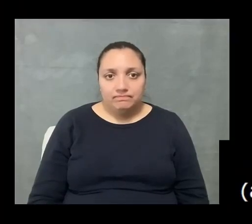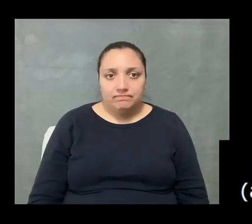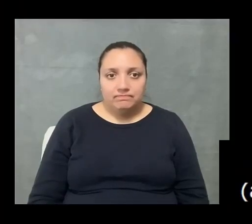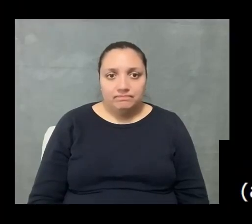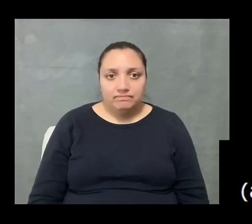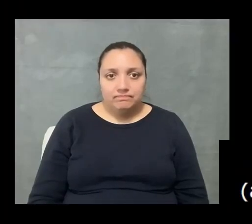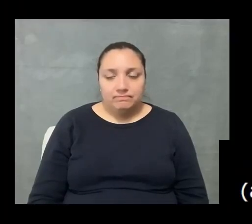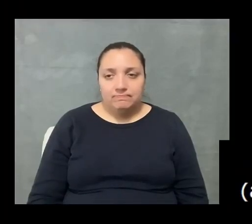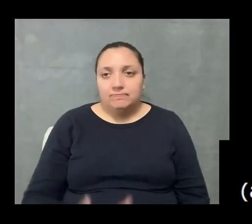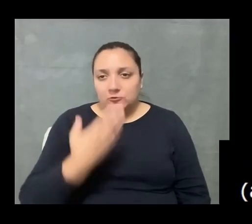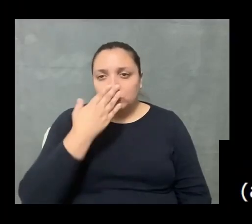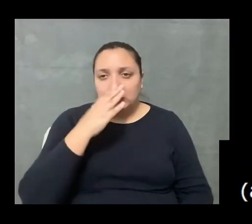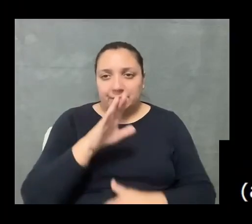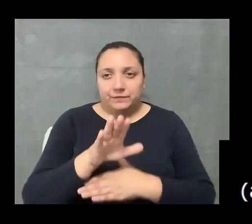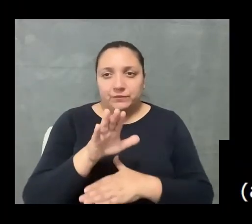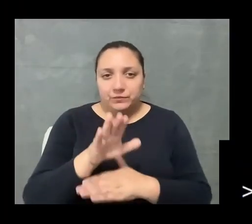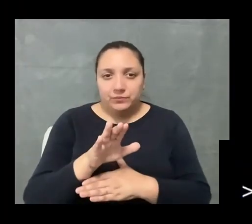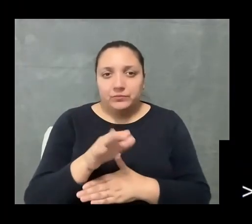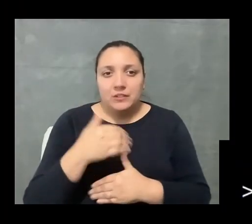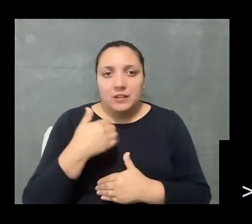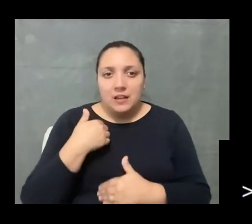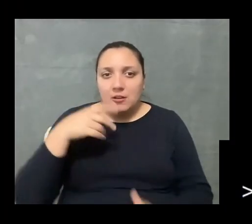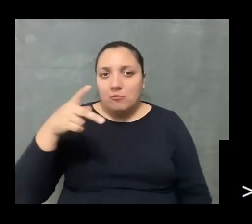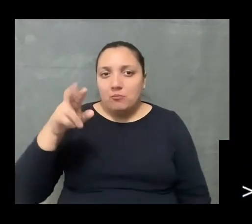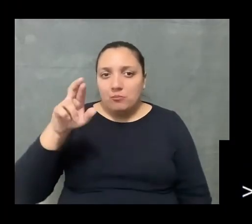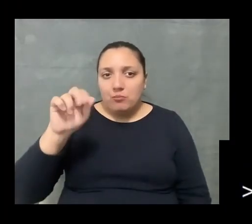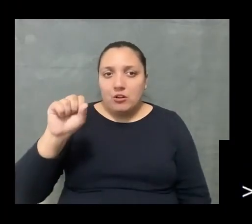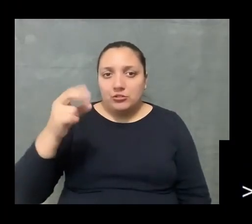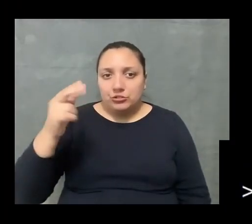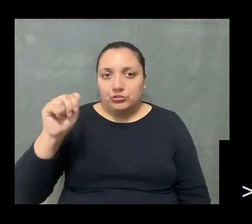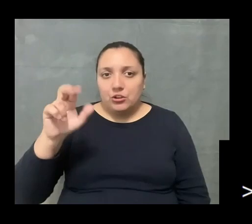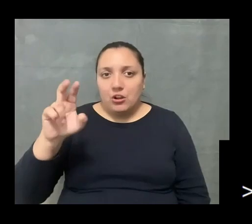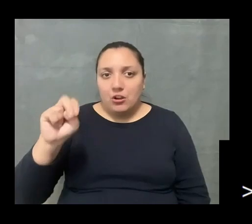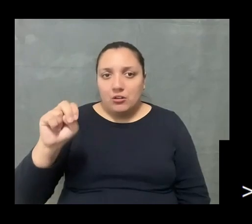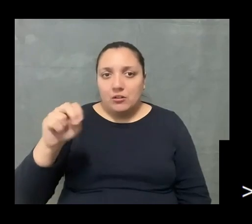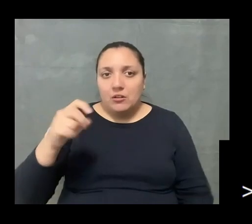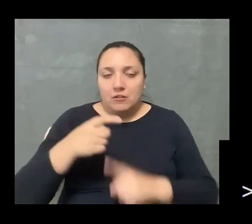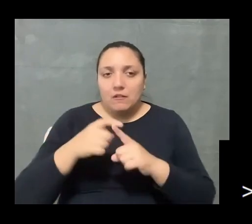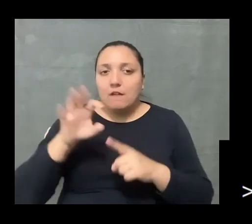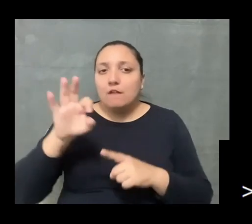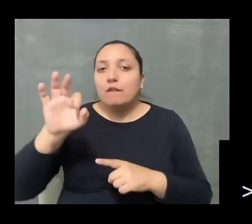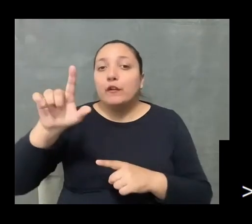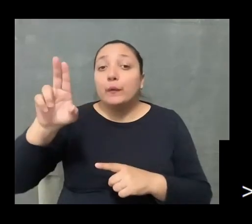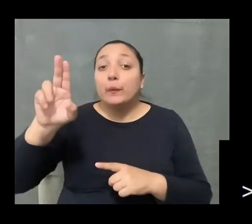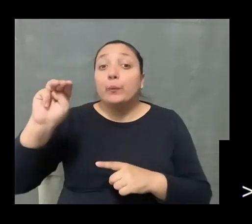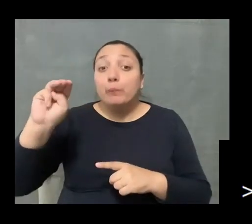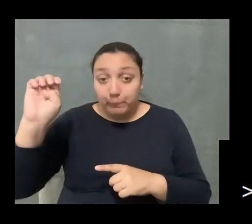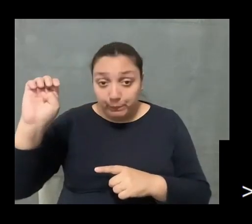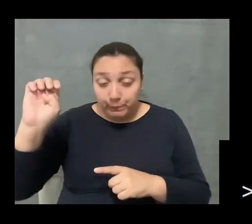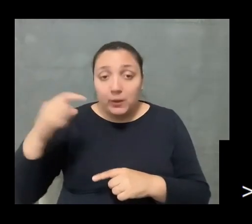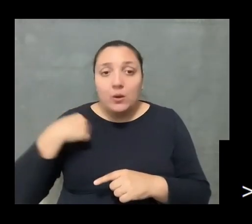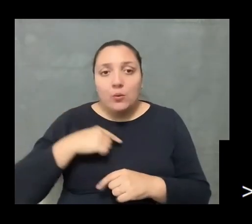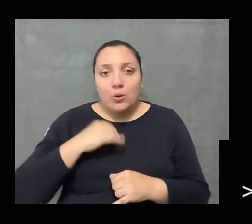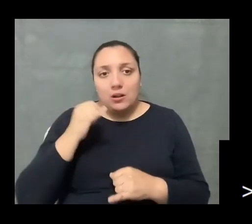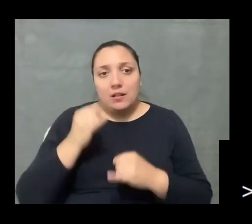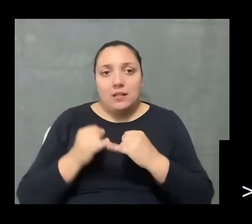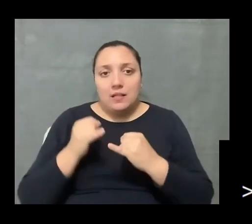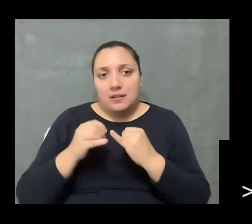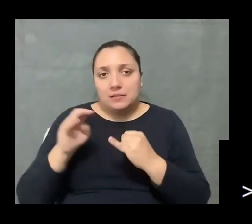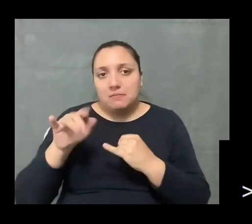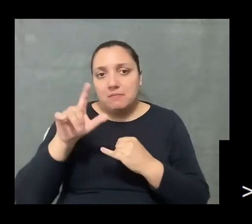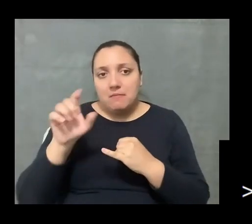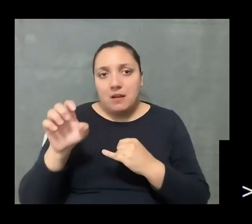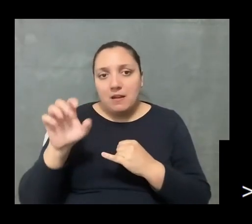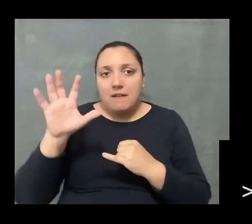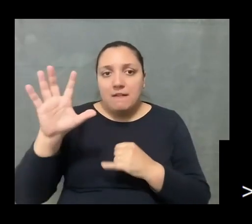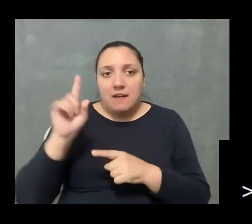Good afternoon, everyone. I'm Prashant, the CEO and co-founder of Flume Internet, and we are a last-mile fiber-to-the-home ISP